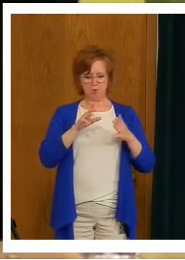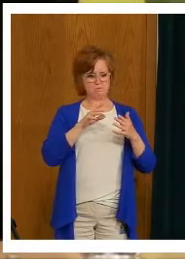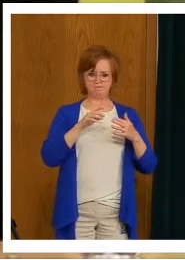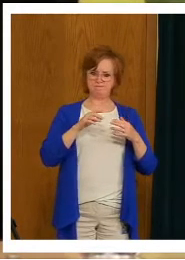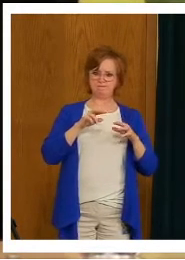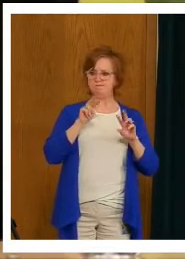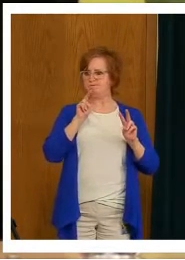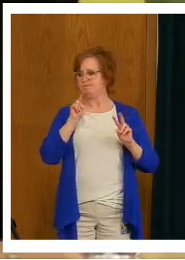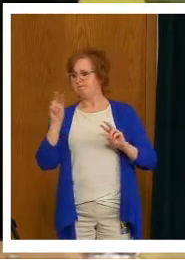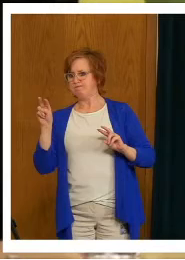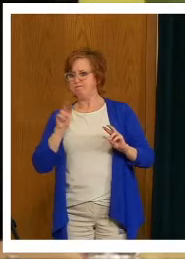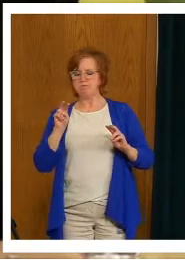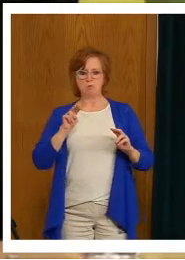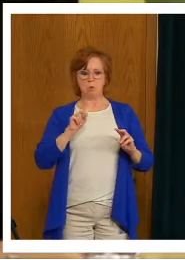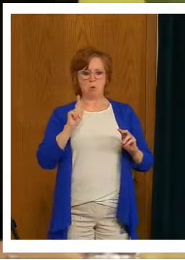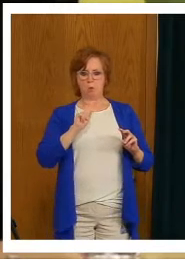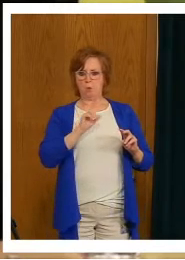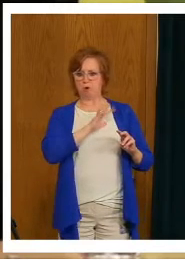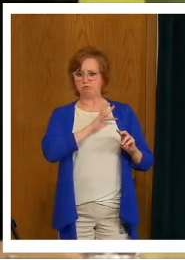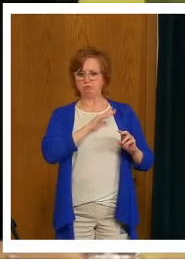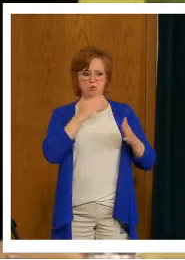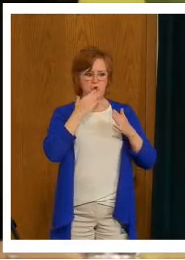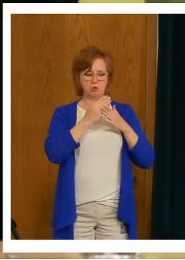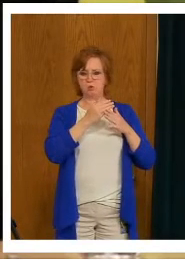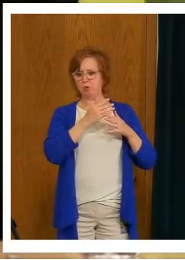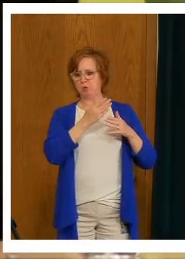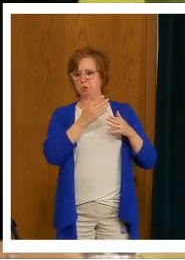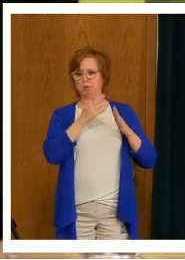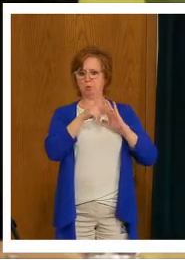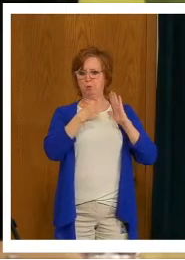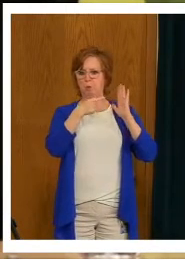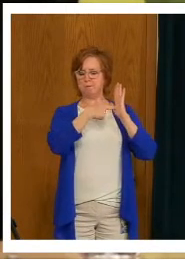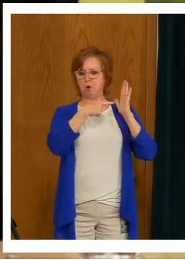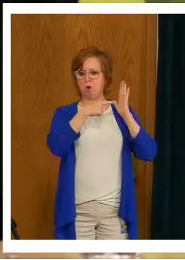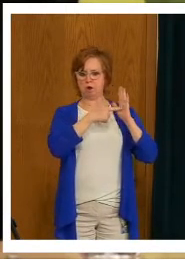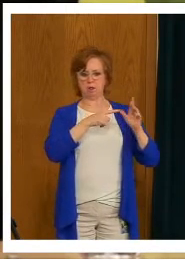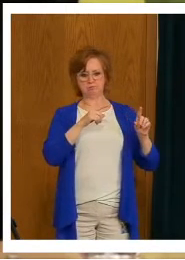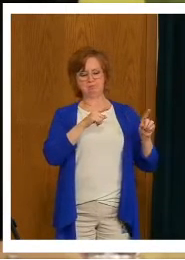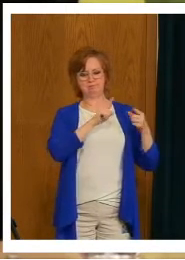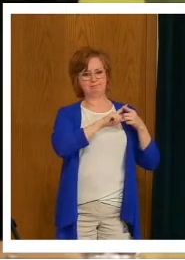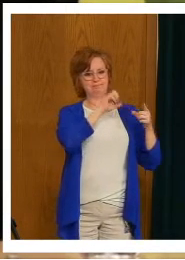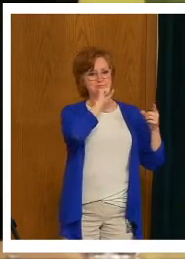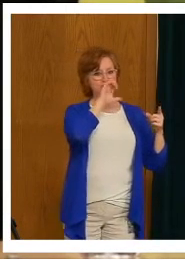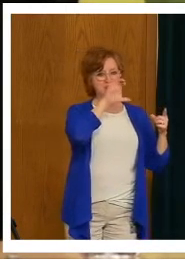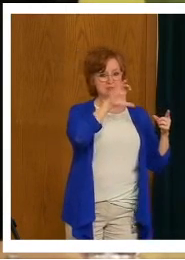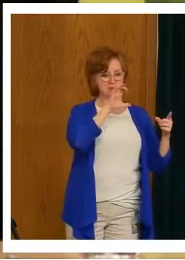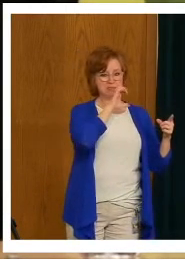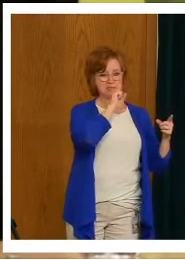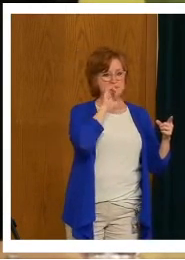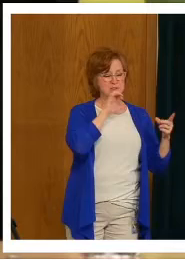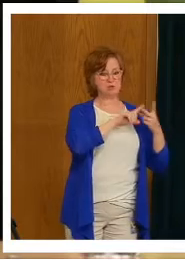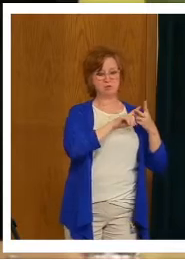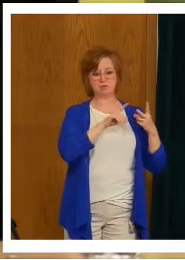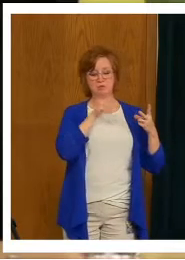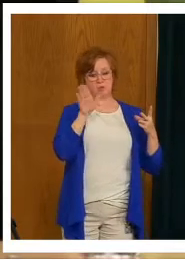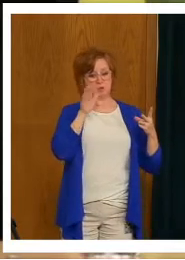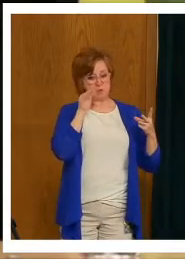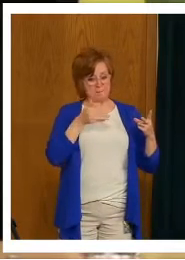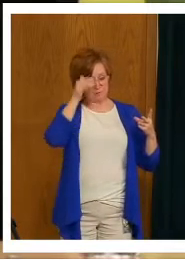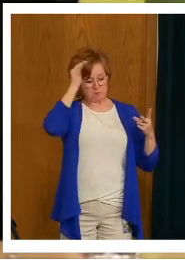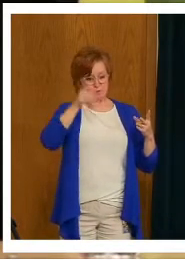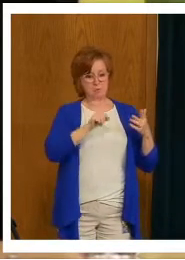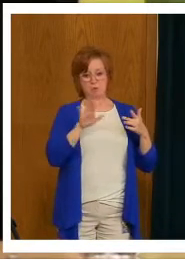percentages, far greater than 80% in some of our more elderly categories. You can go out, get